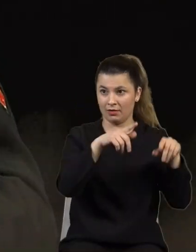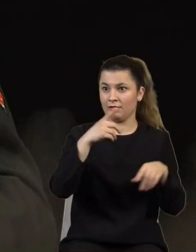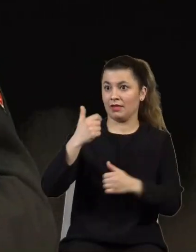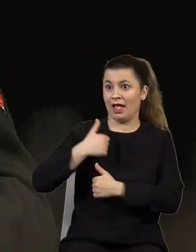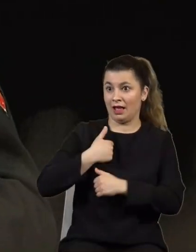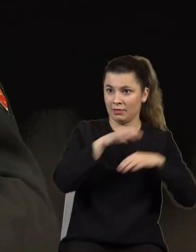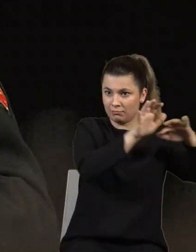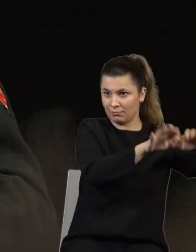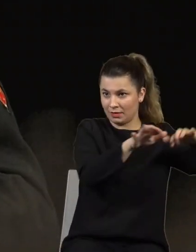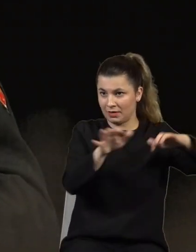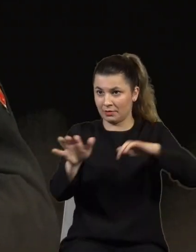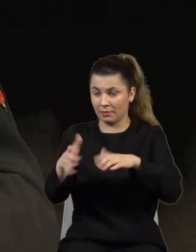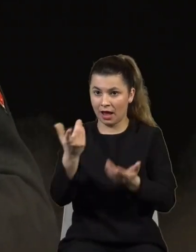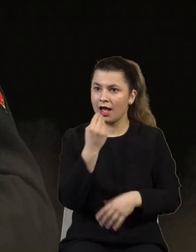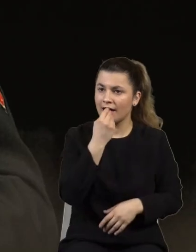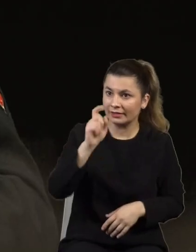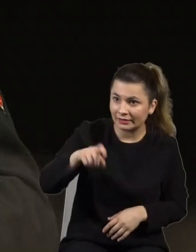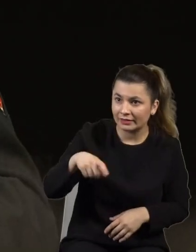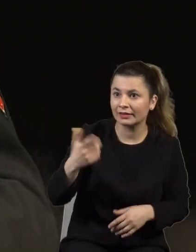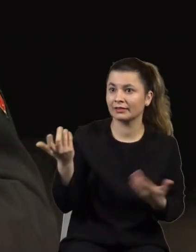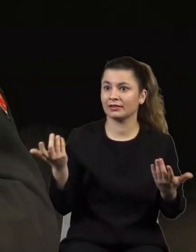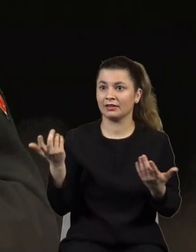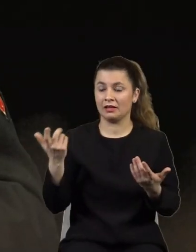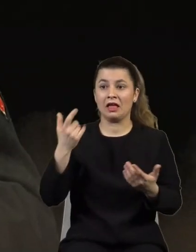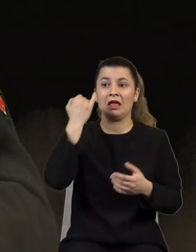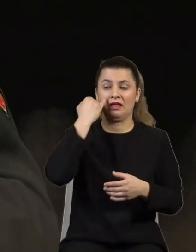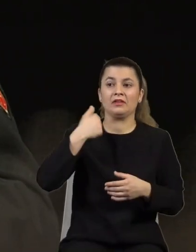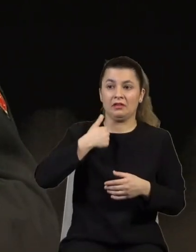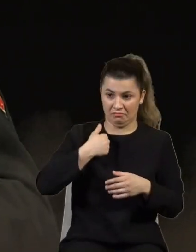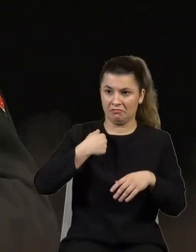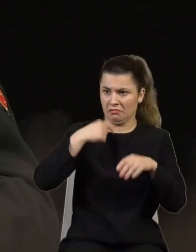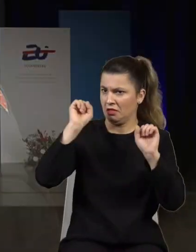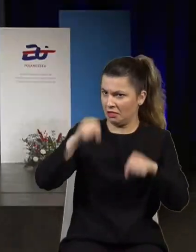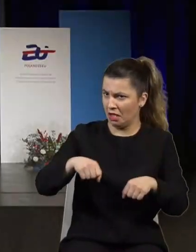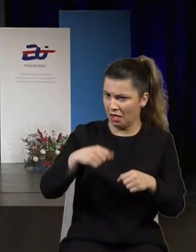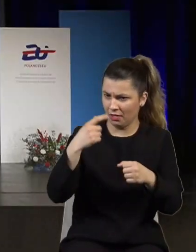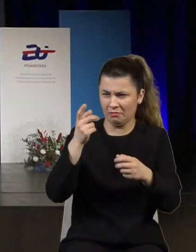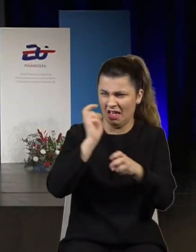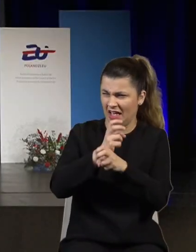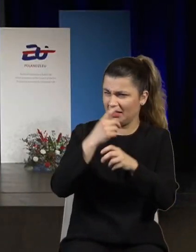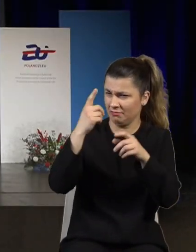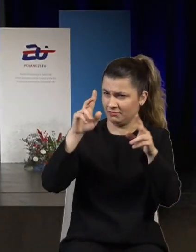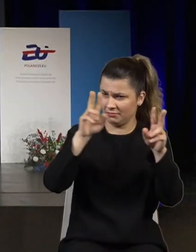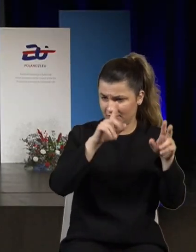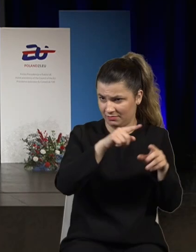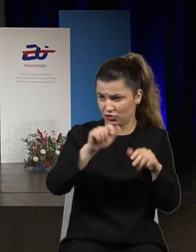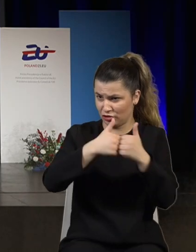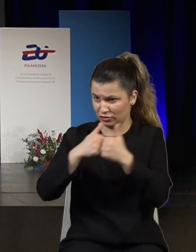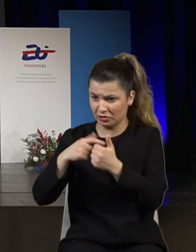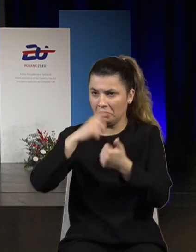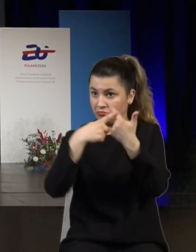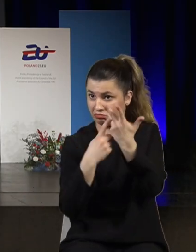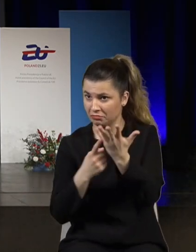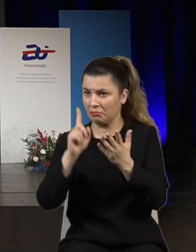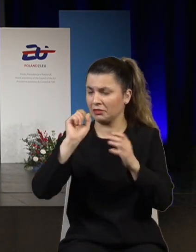or challenges, there are some preconditions for success. One, we need to align our efforts. And not